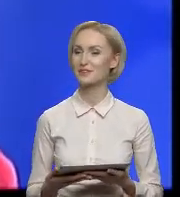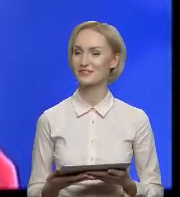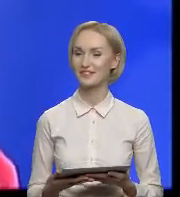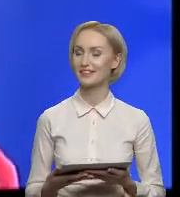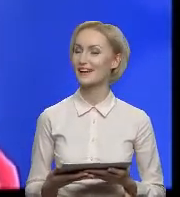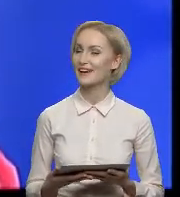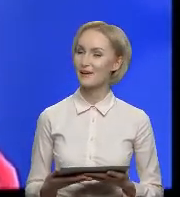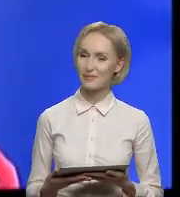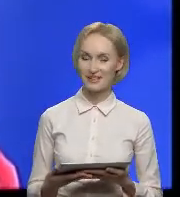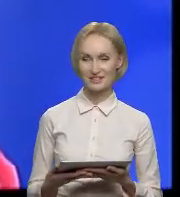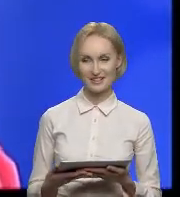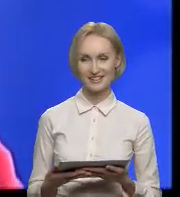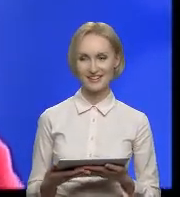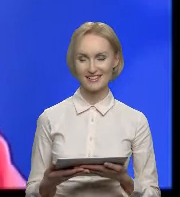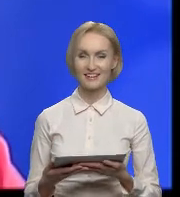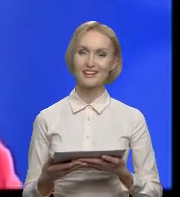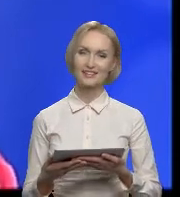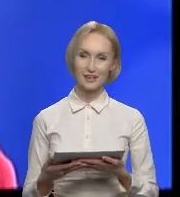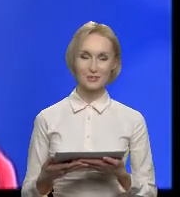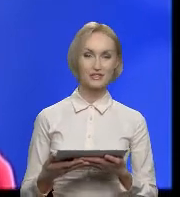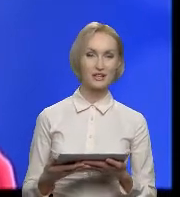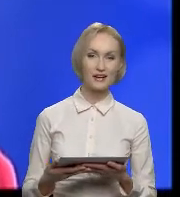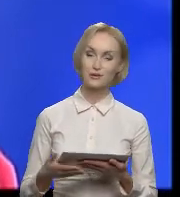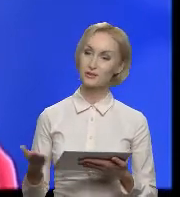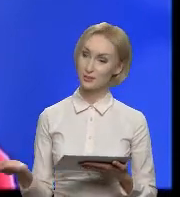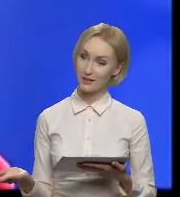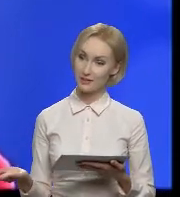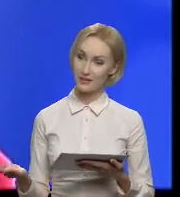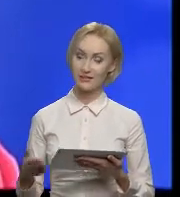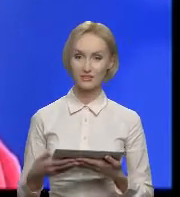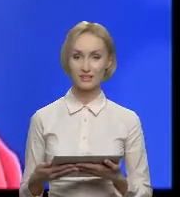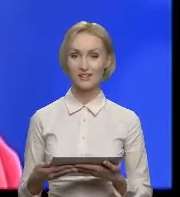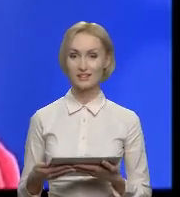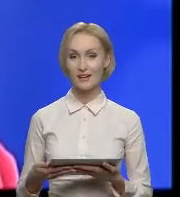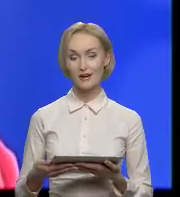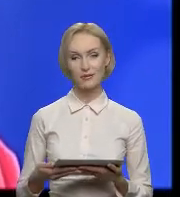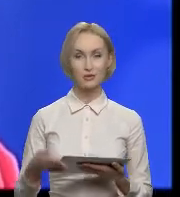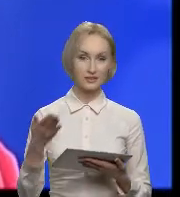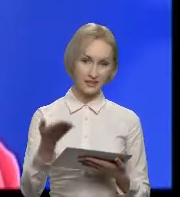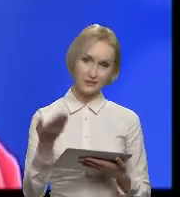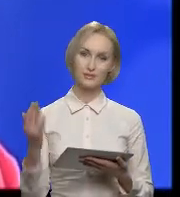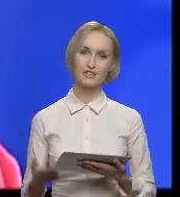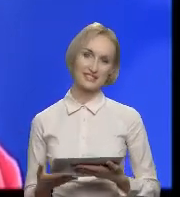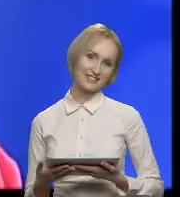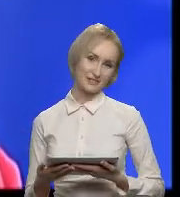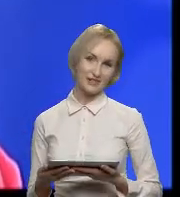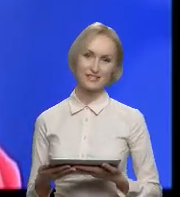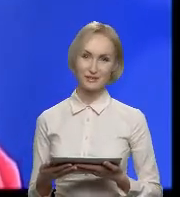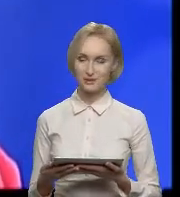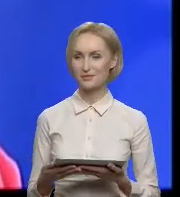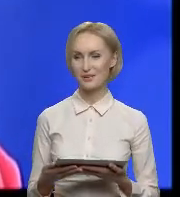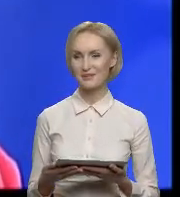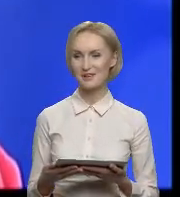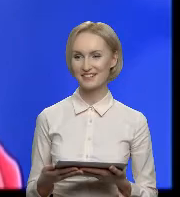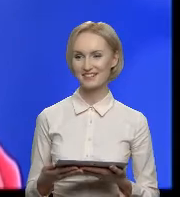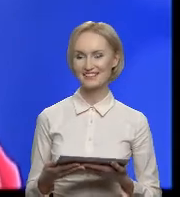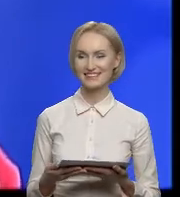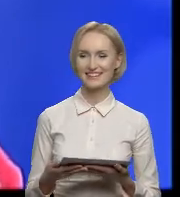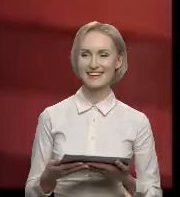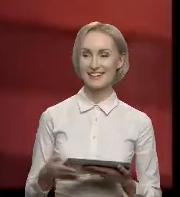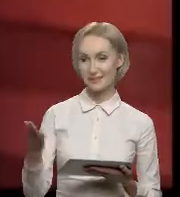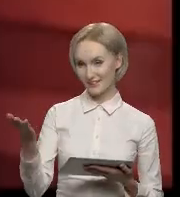with bull crap after bull crap, you're done with. I'm not dealing with him no more. It's a done deal. I'm so irritated and fed up